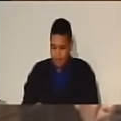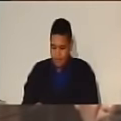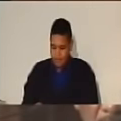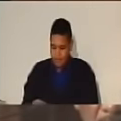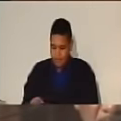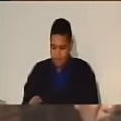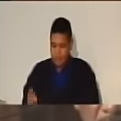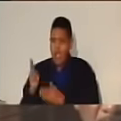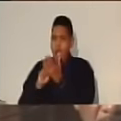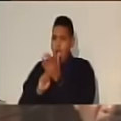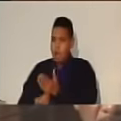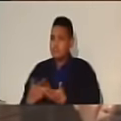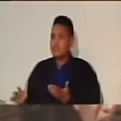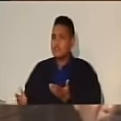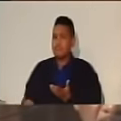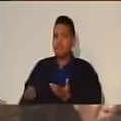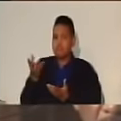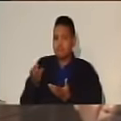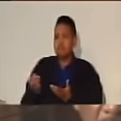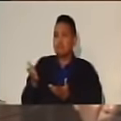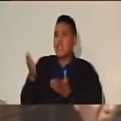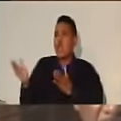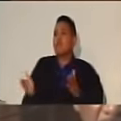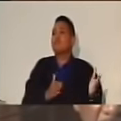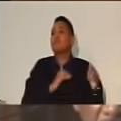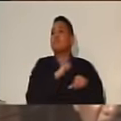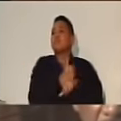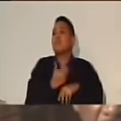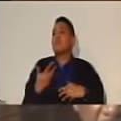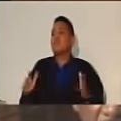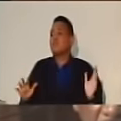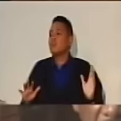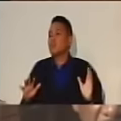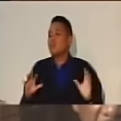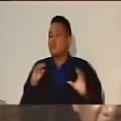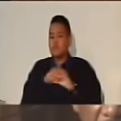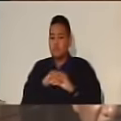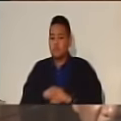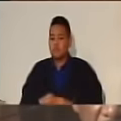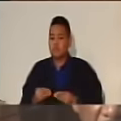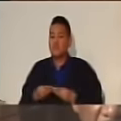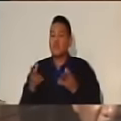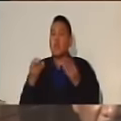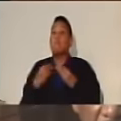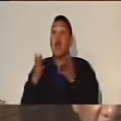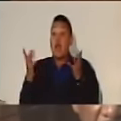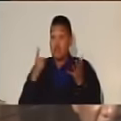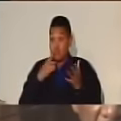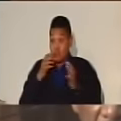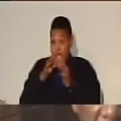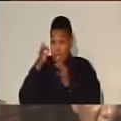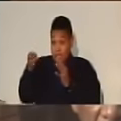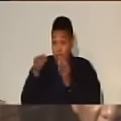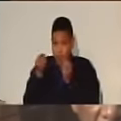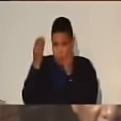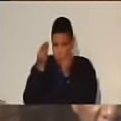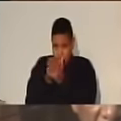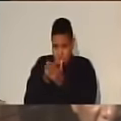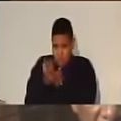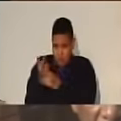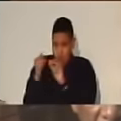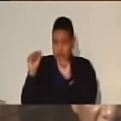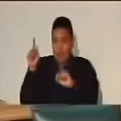arrangements have been made with the input suppliers to extend credit to these